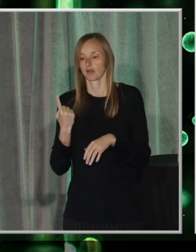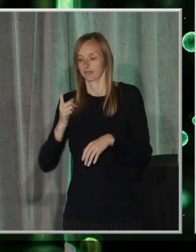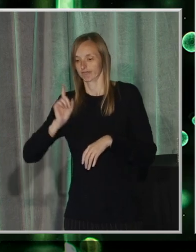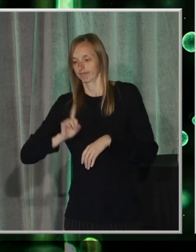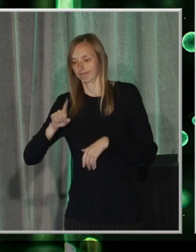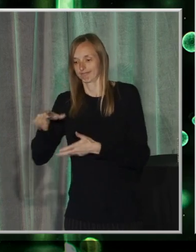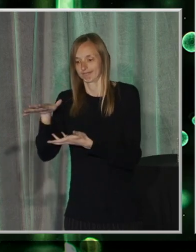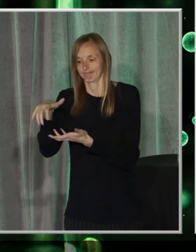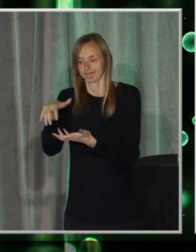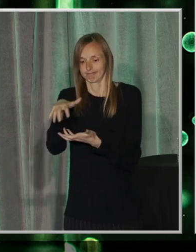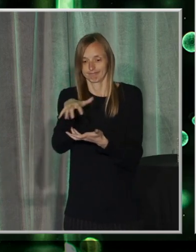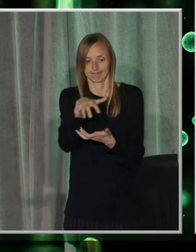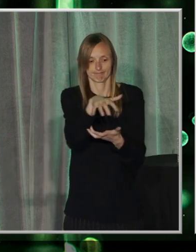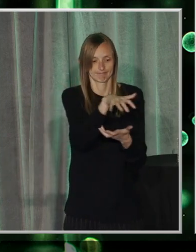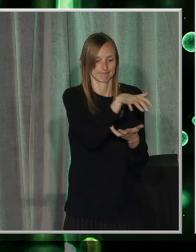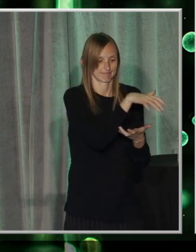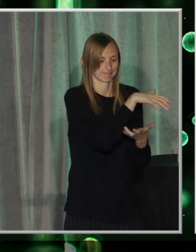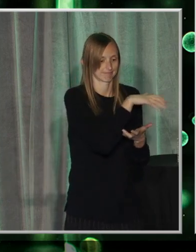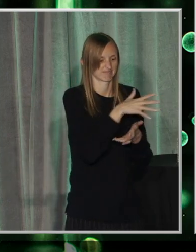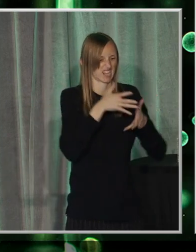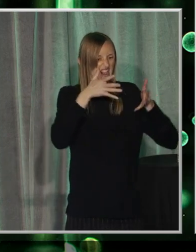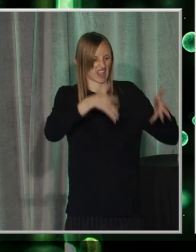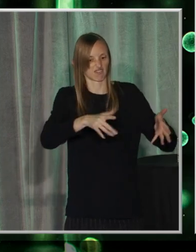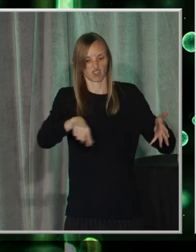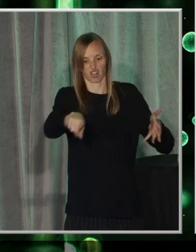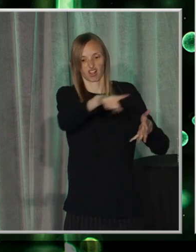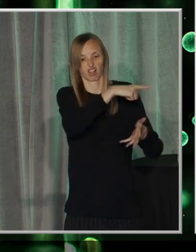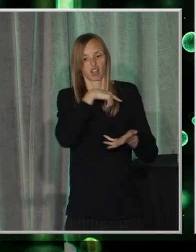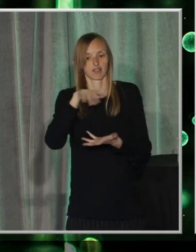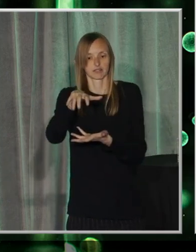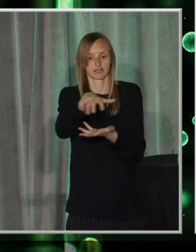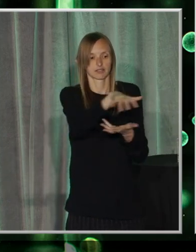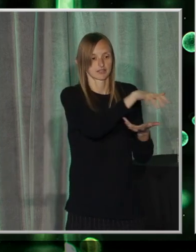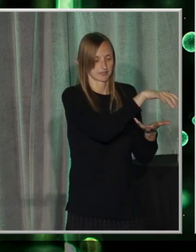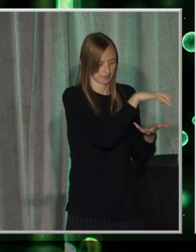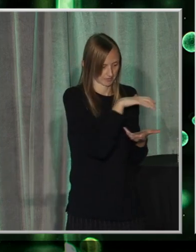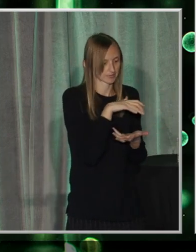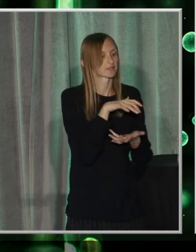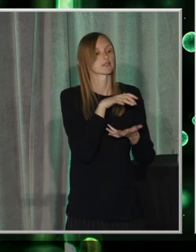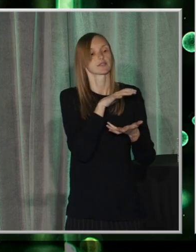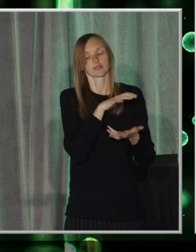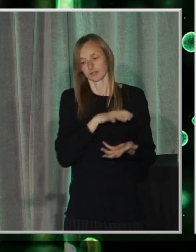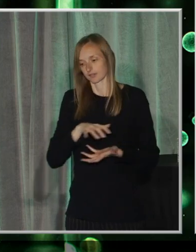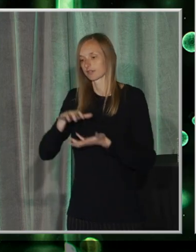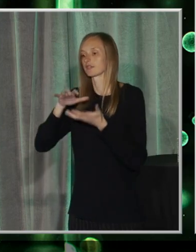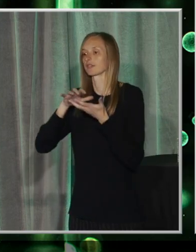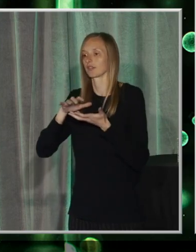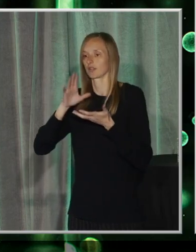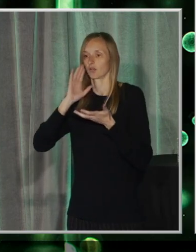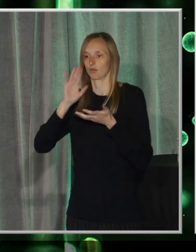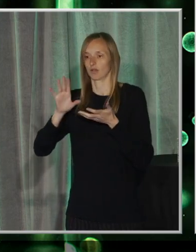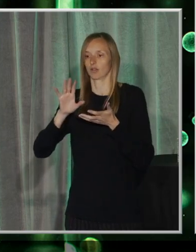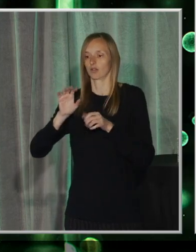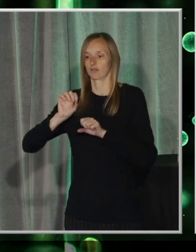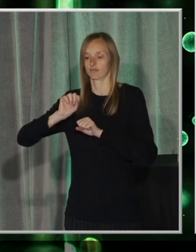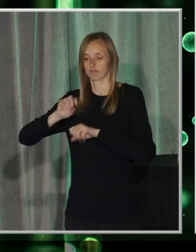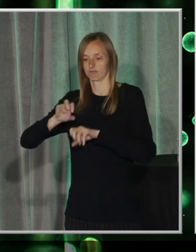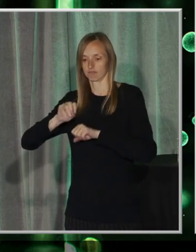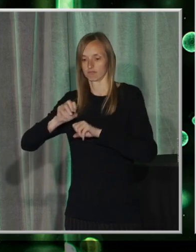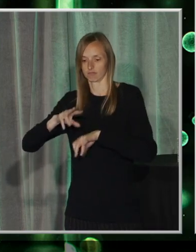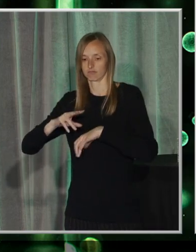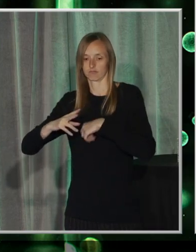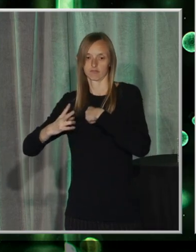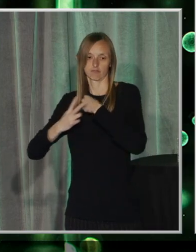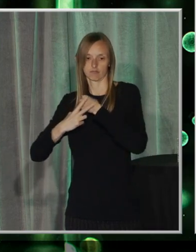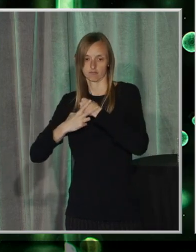to collect those leftover charcoals, and then after we collect it, and then we'll put it in the place where we'll be building our